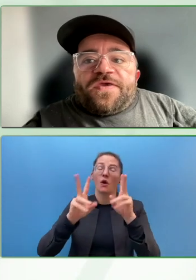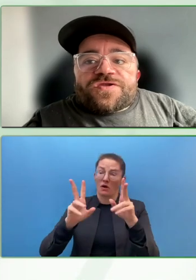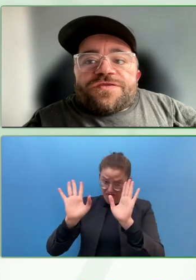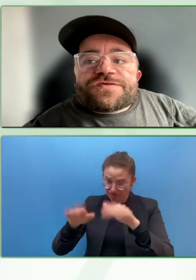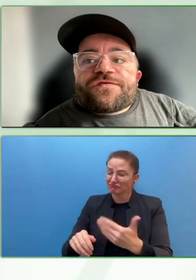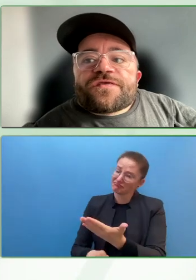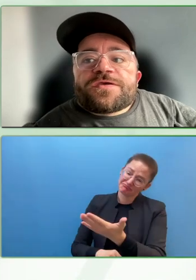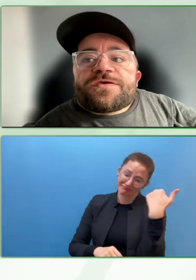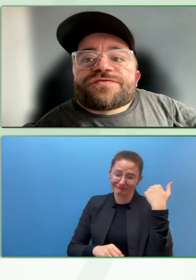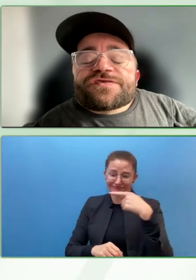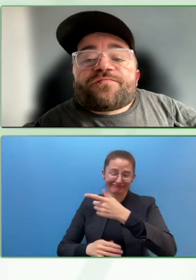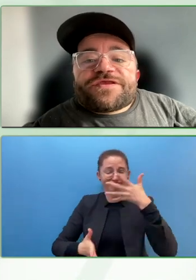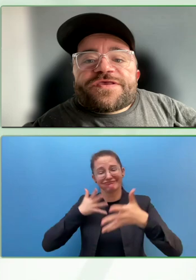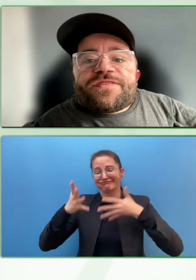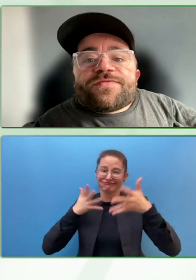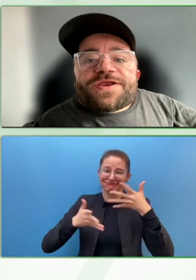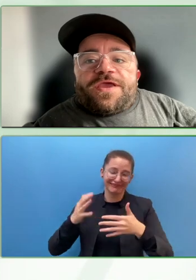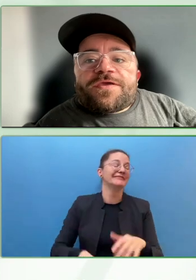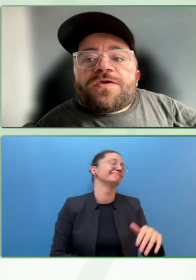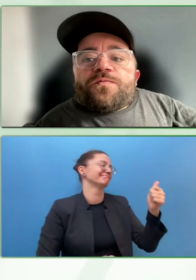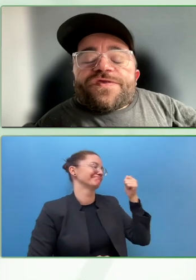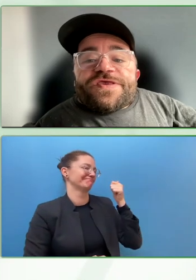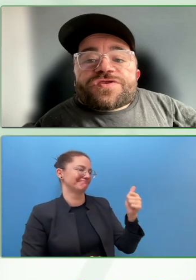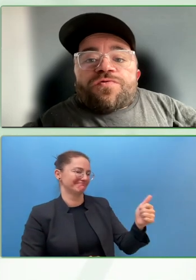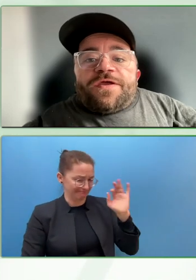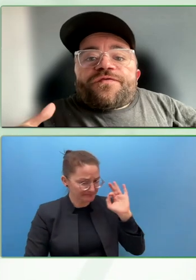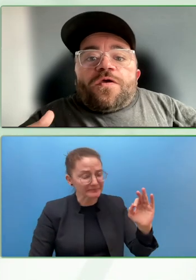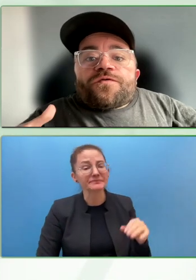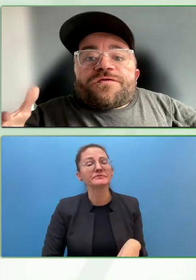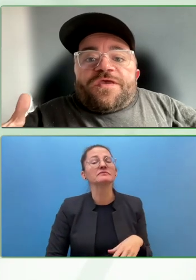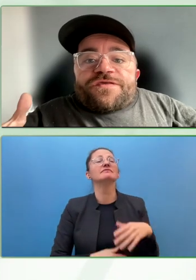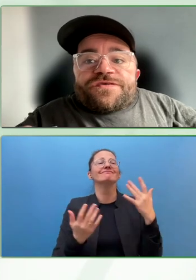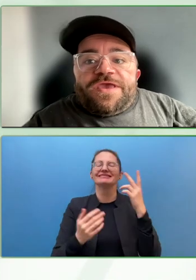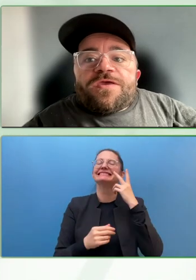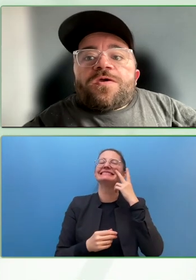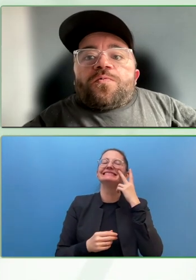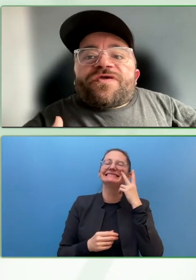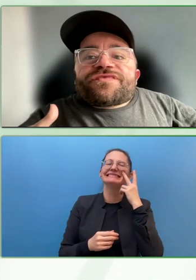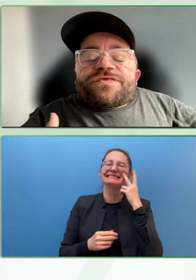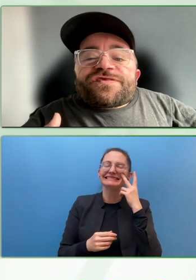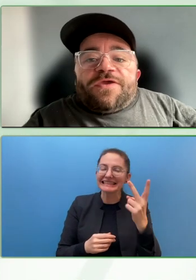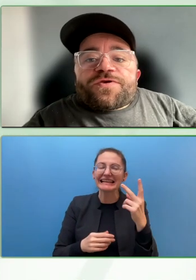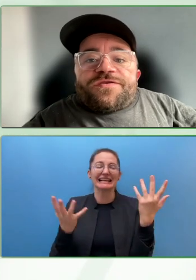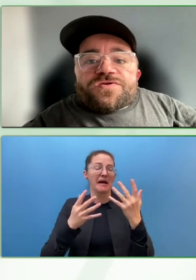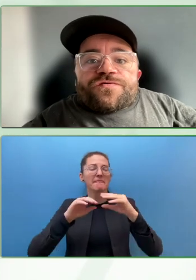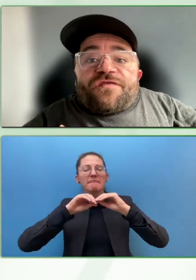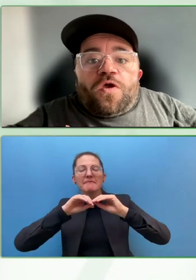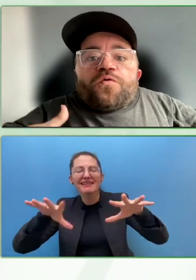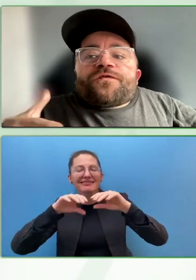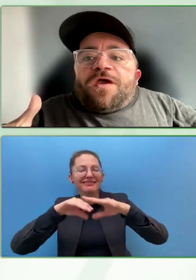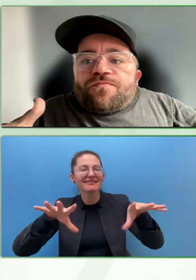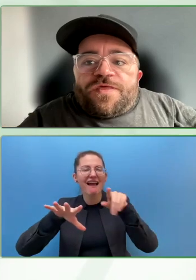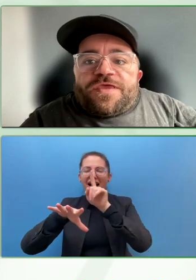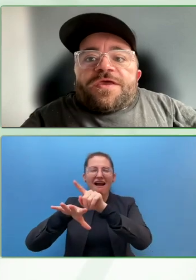distinct depictions of disability in the media. We see triumph over adversity, where disabled individuals have